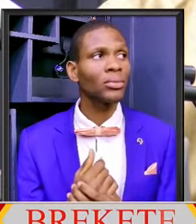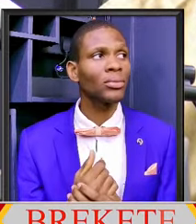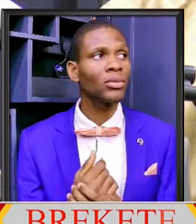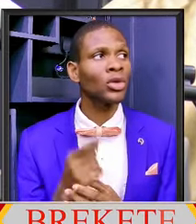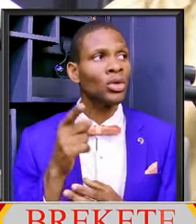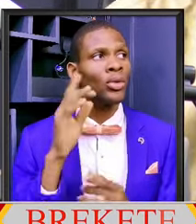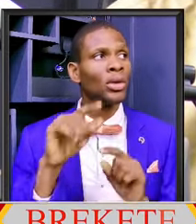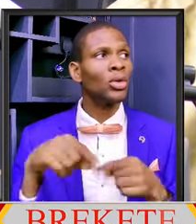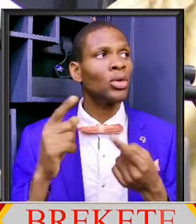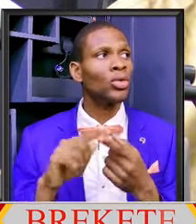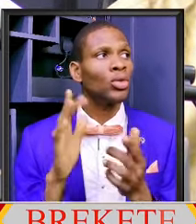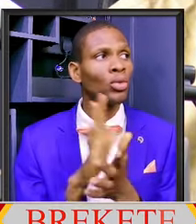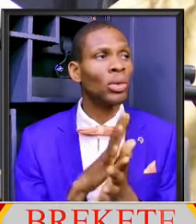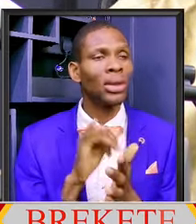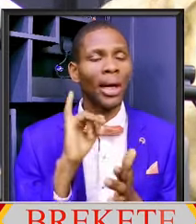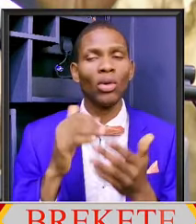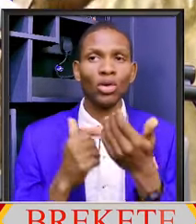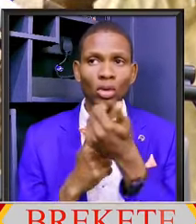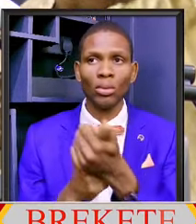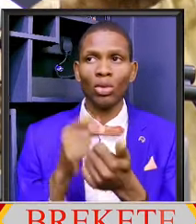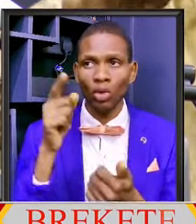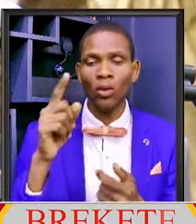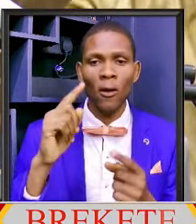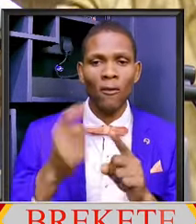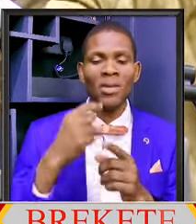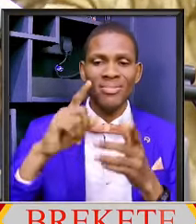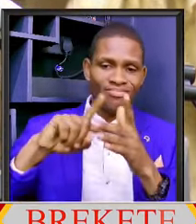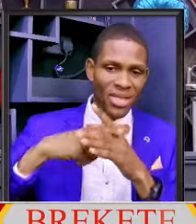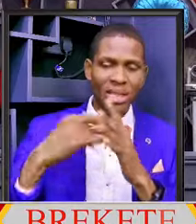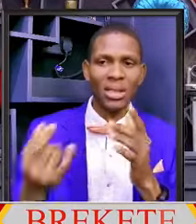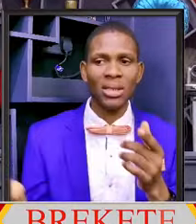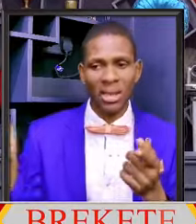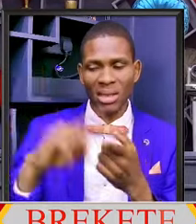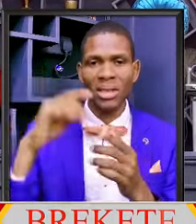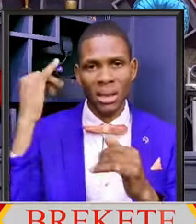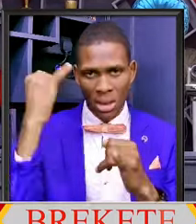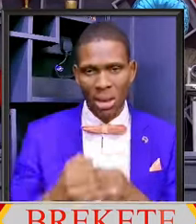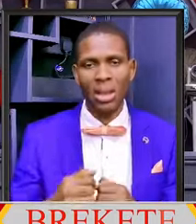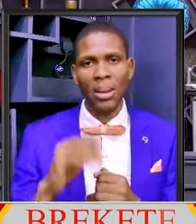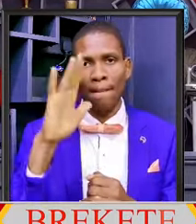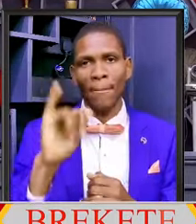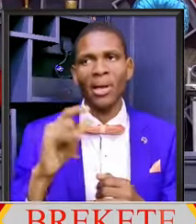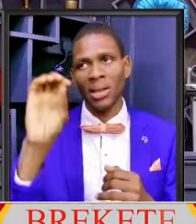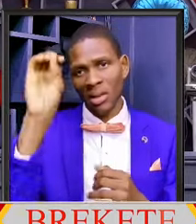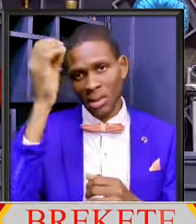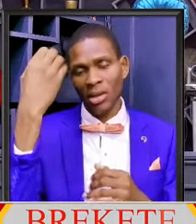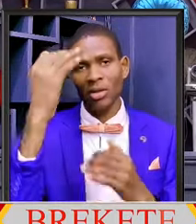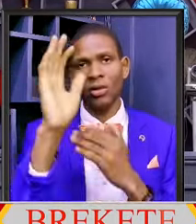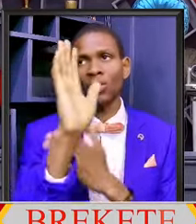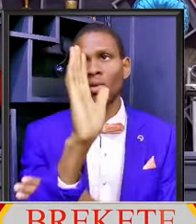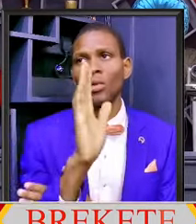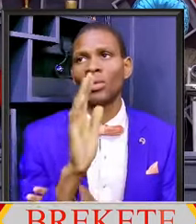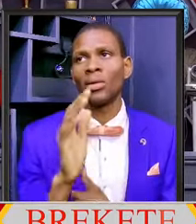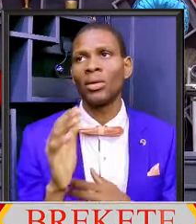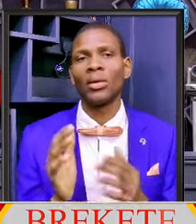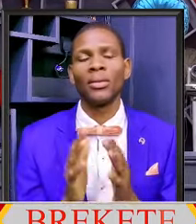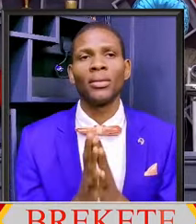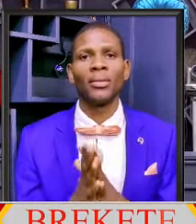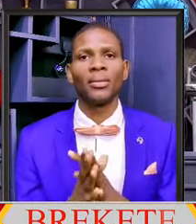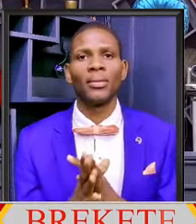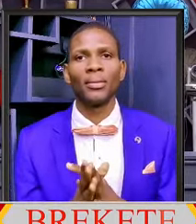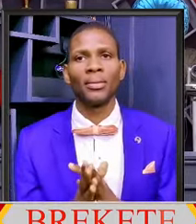You are going to school and I'm going to sponsor you from the beginning to the end by the grace of God. Thank you, sir. Thank you, sir. Very much.